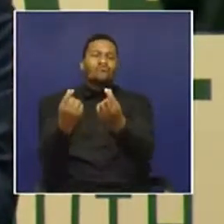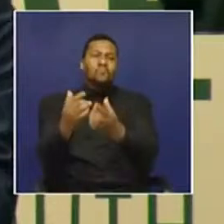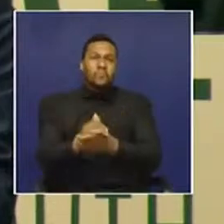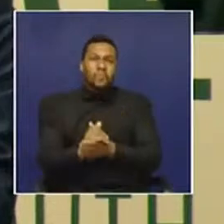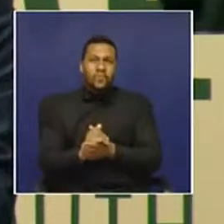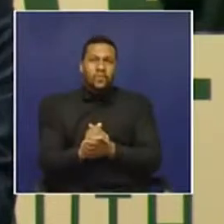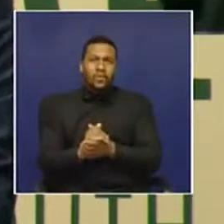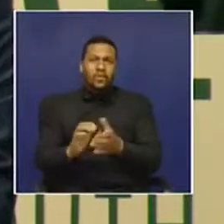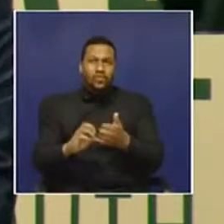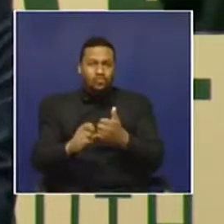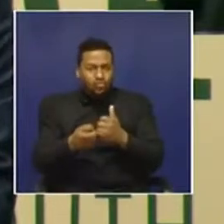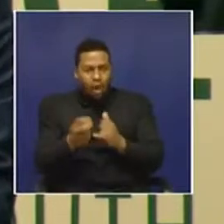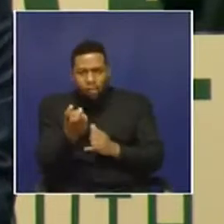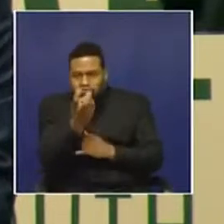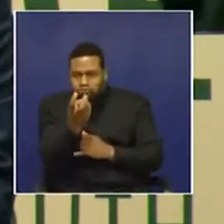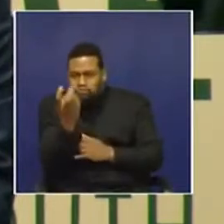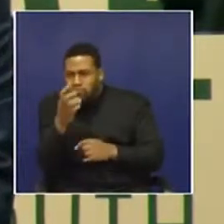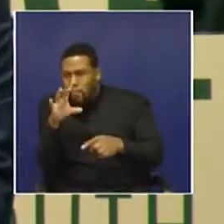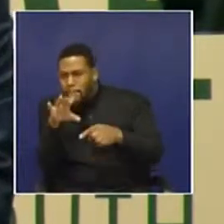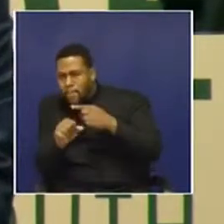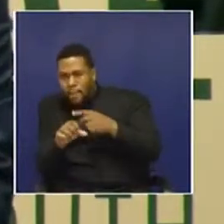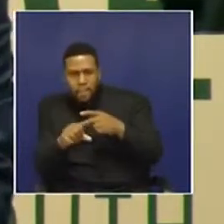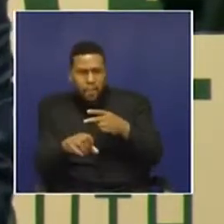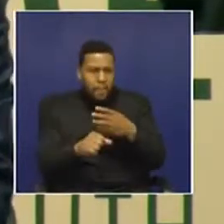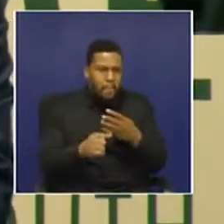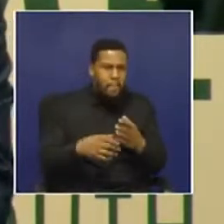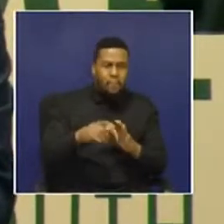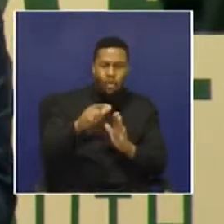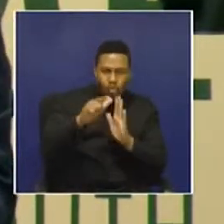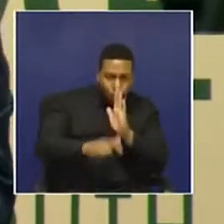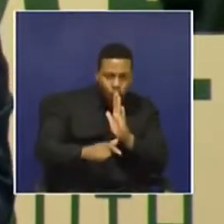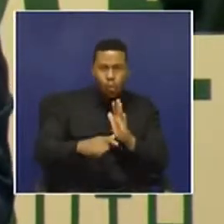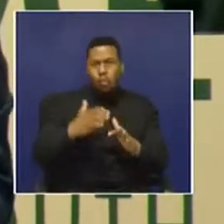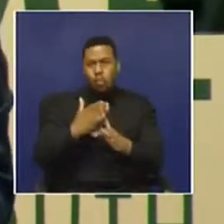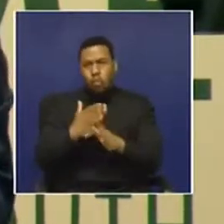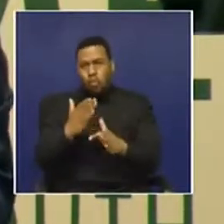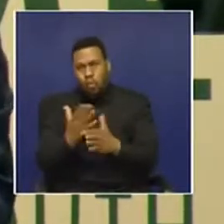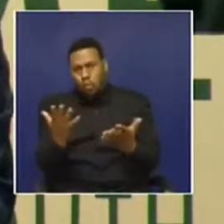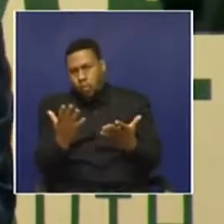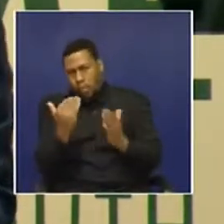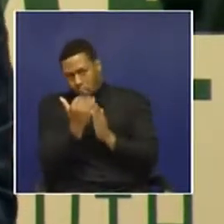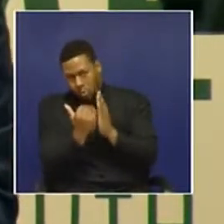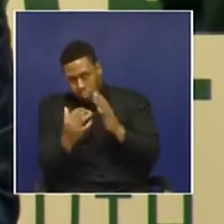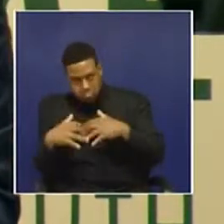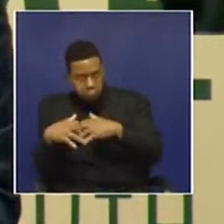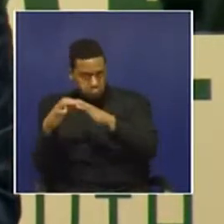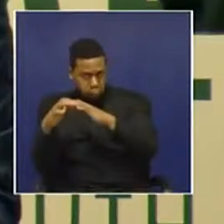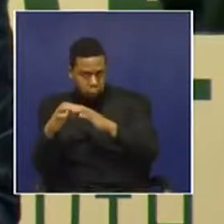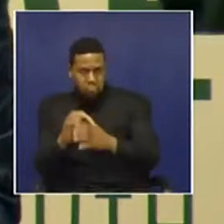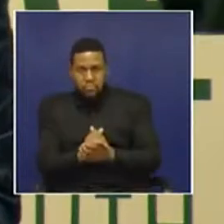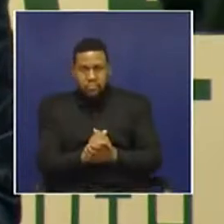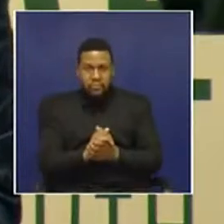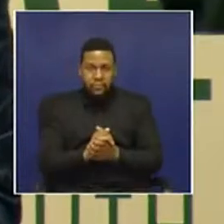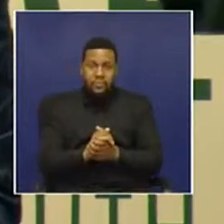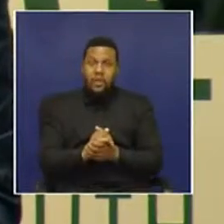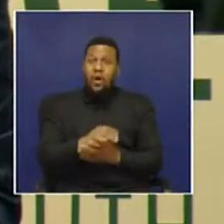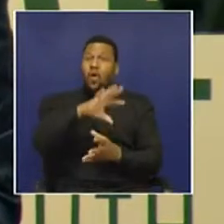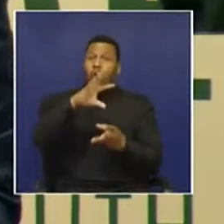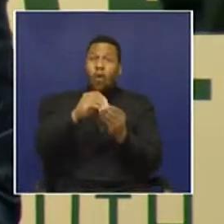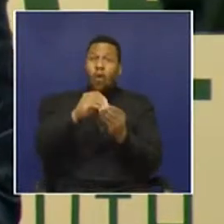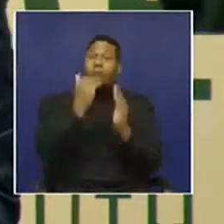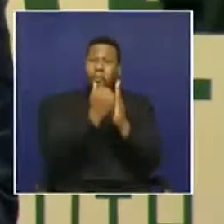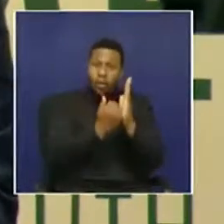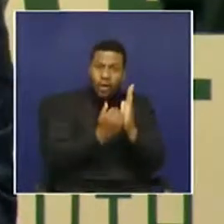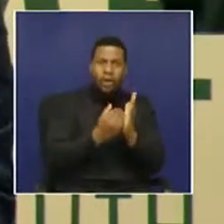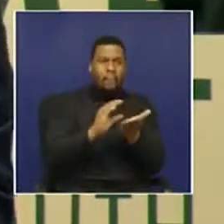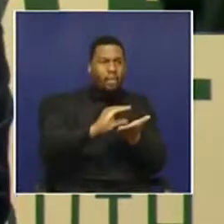out inefficiencies and low-performance programs. Every program and every allocation must